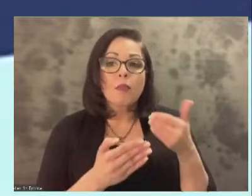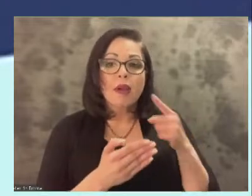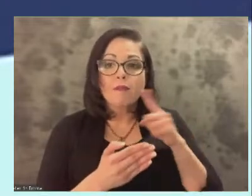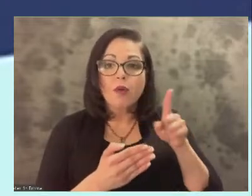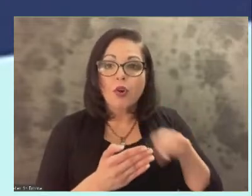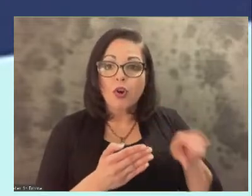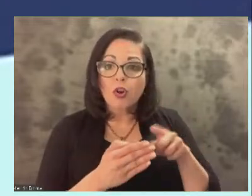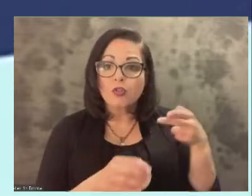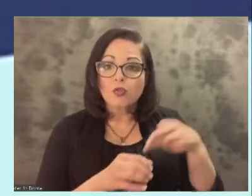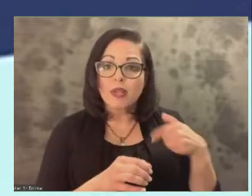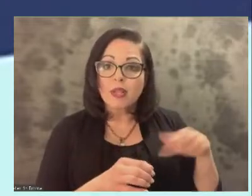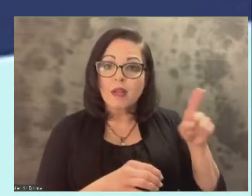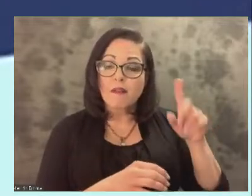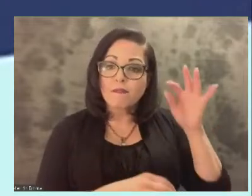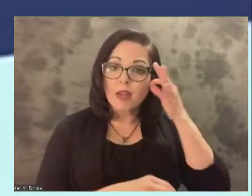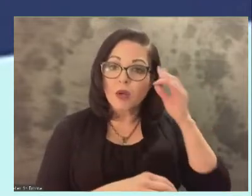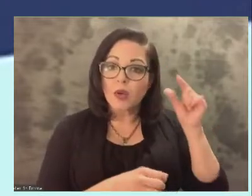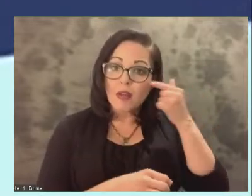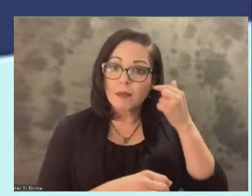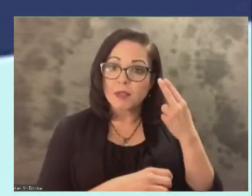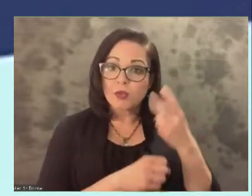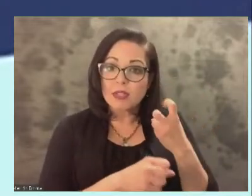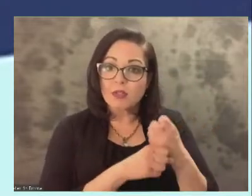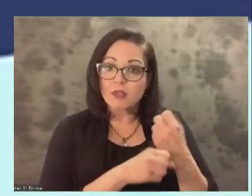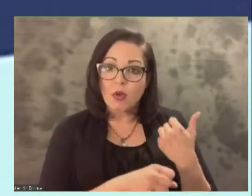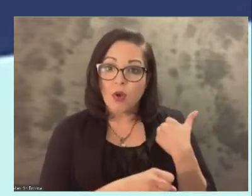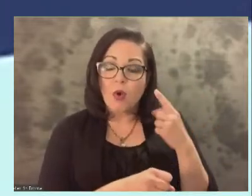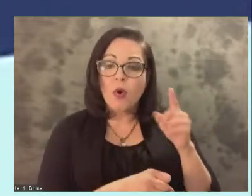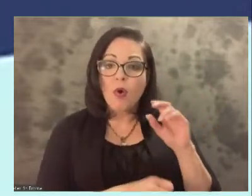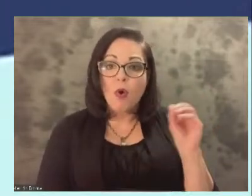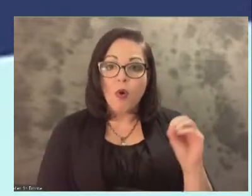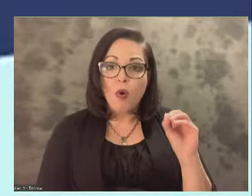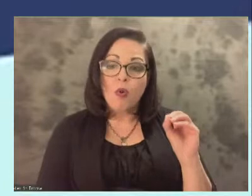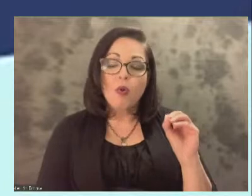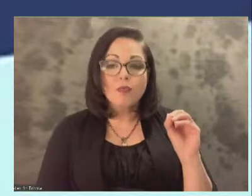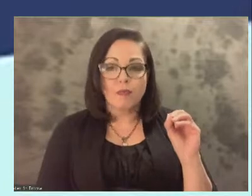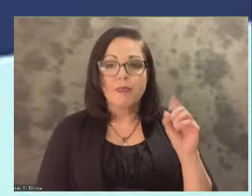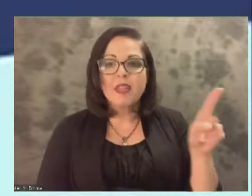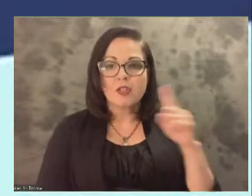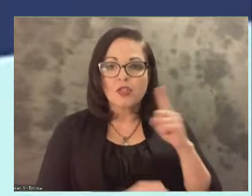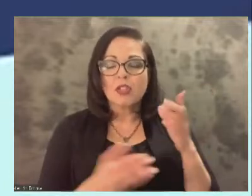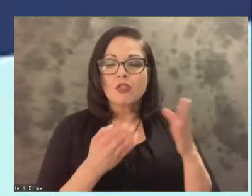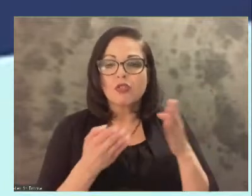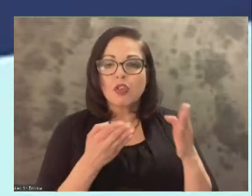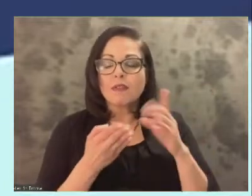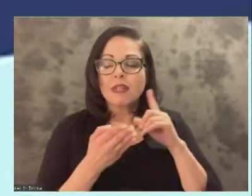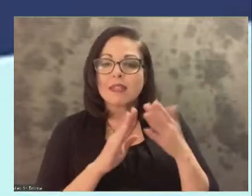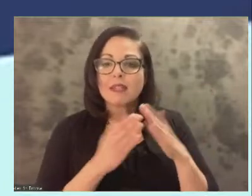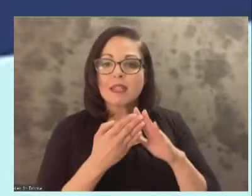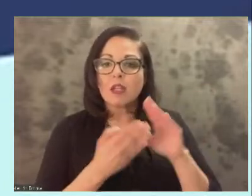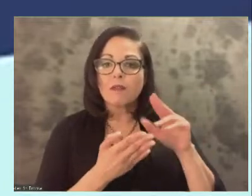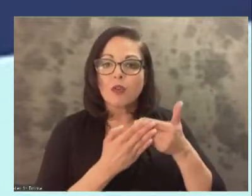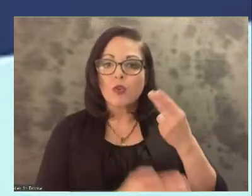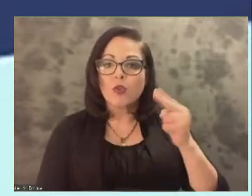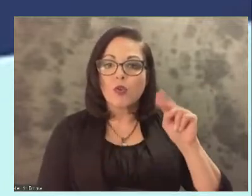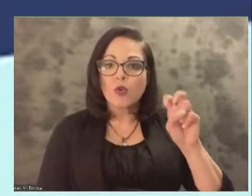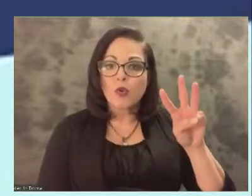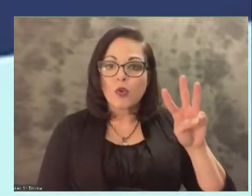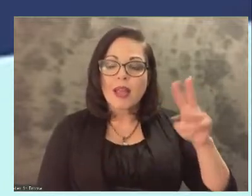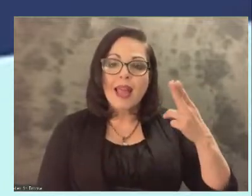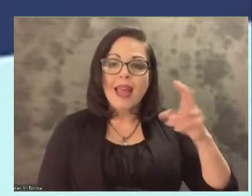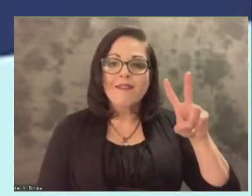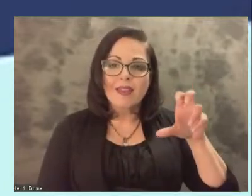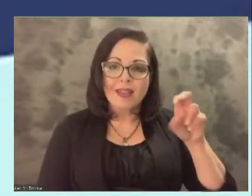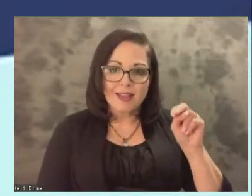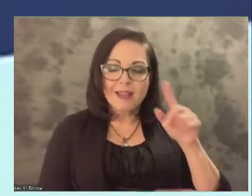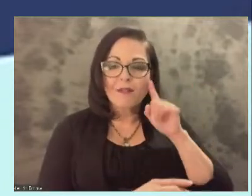joining the federal government 2 years ago, Dr. Okafor served as the City of New Haven's Community Services Administrator, a